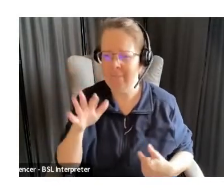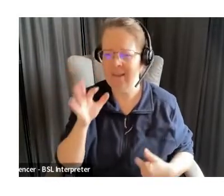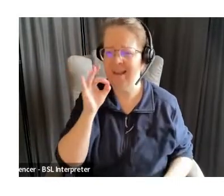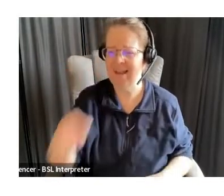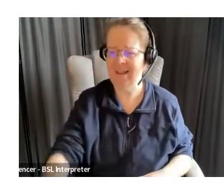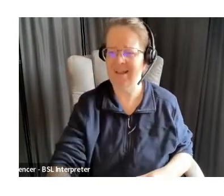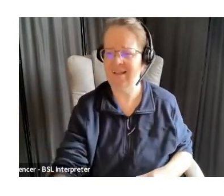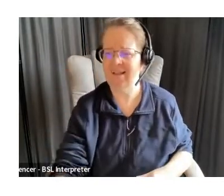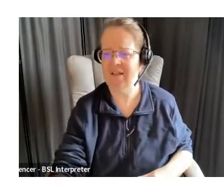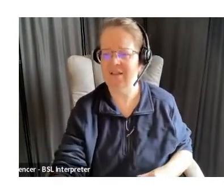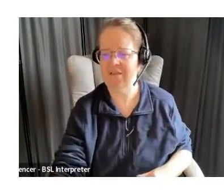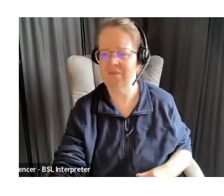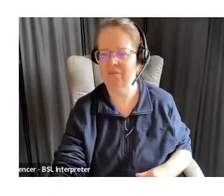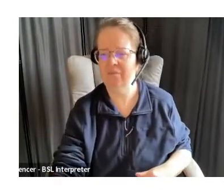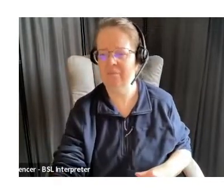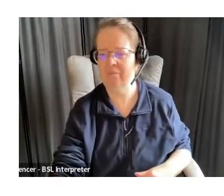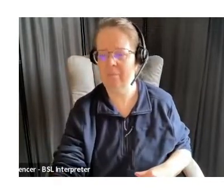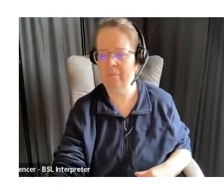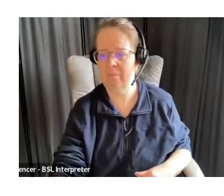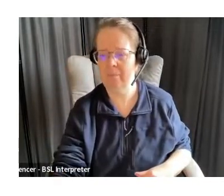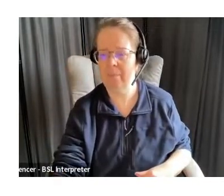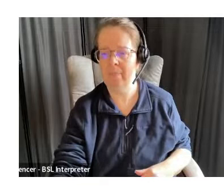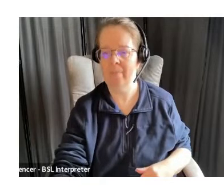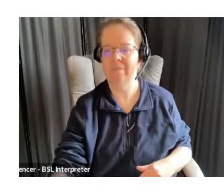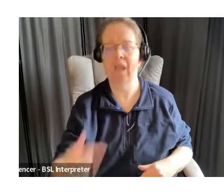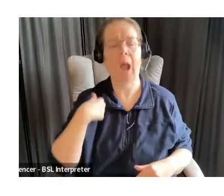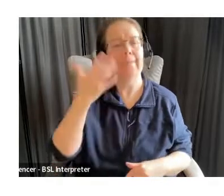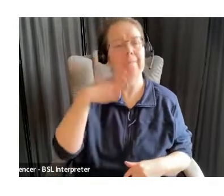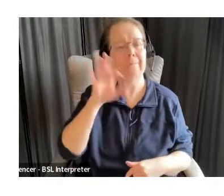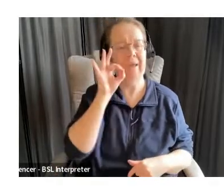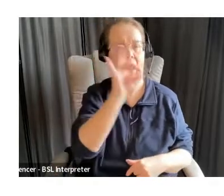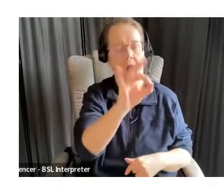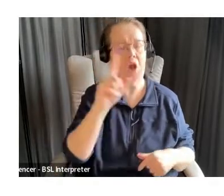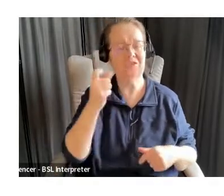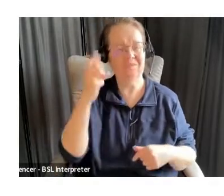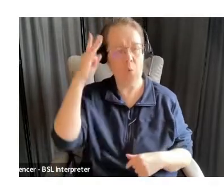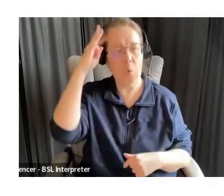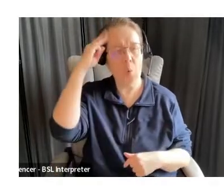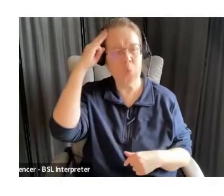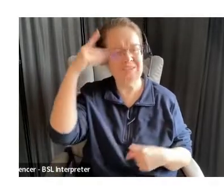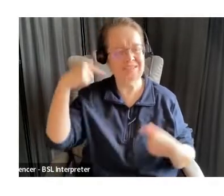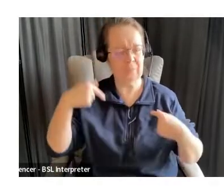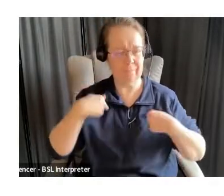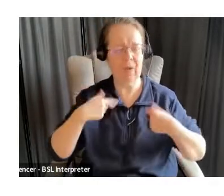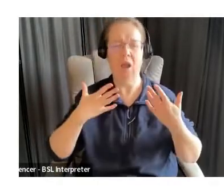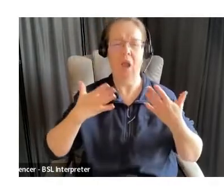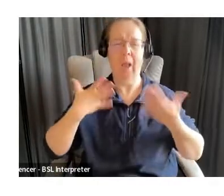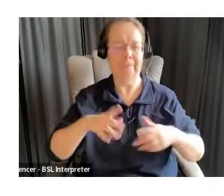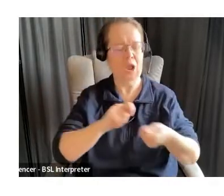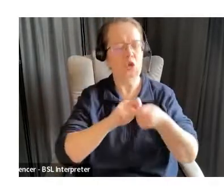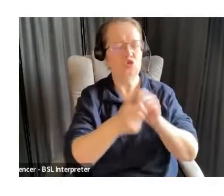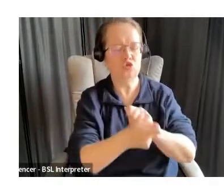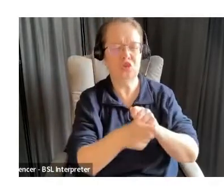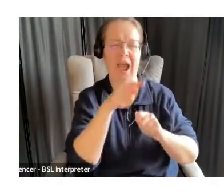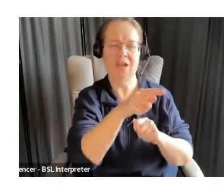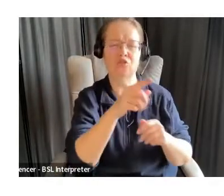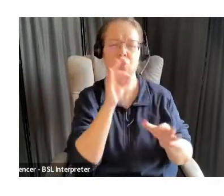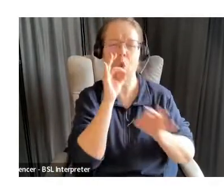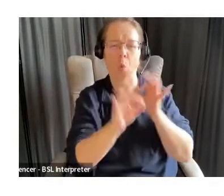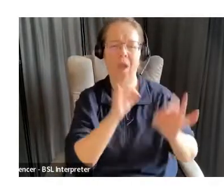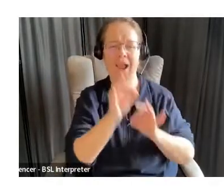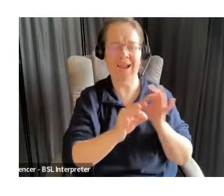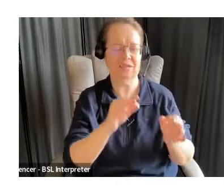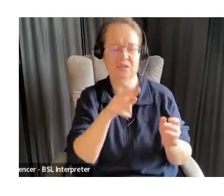have had an interview and asked the questions in advance as I have autism, and they changed the questions to remove me because of